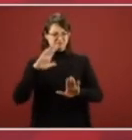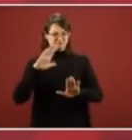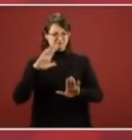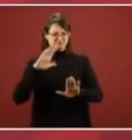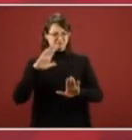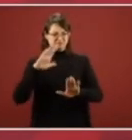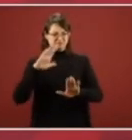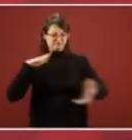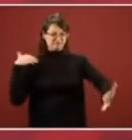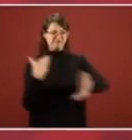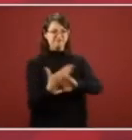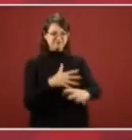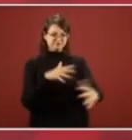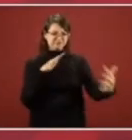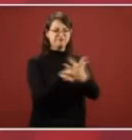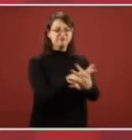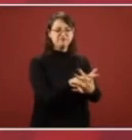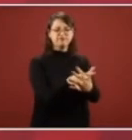common delinquents.